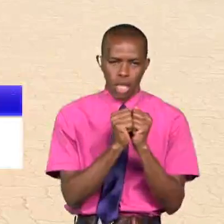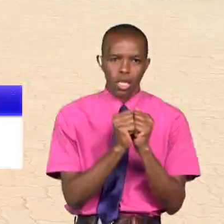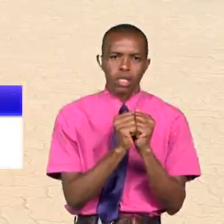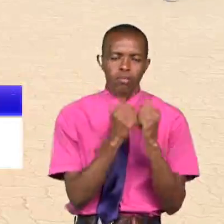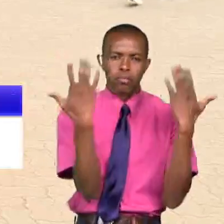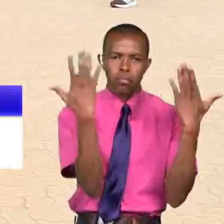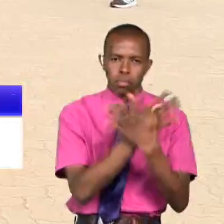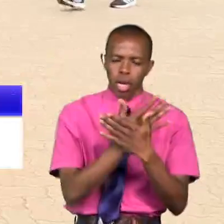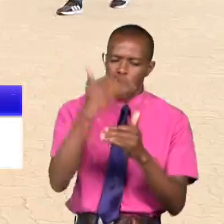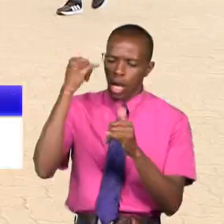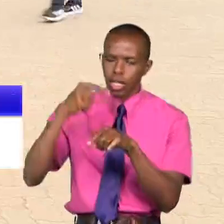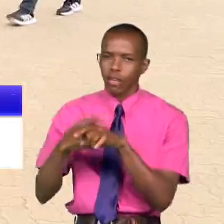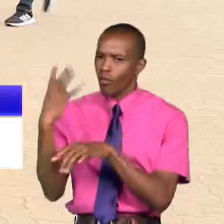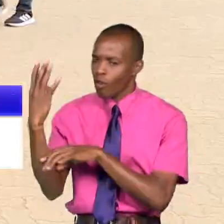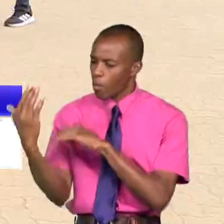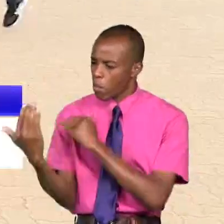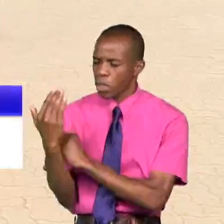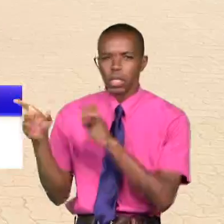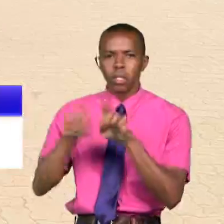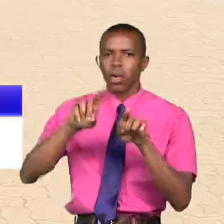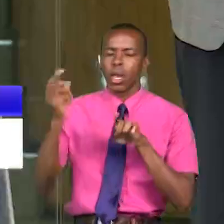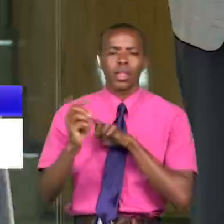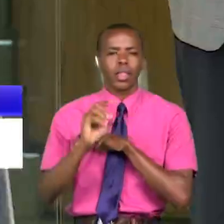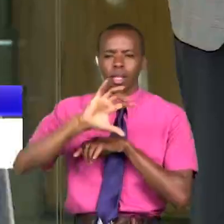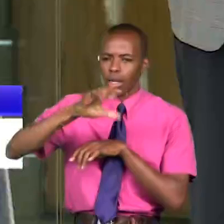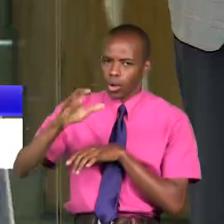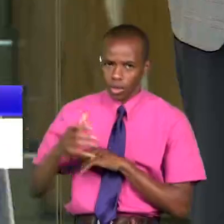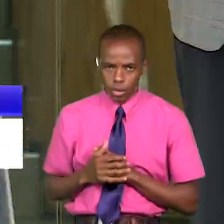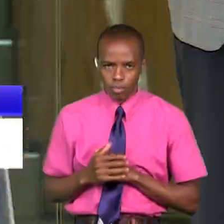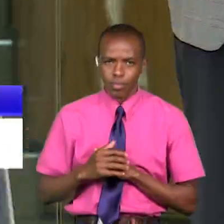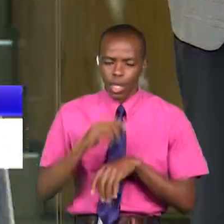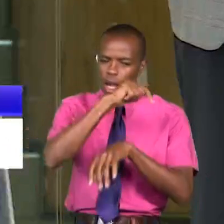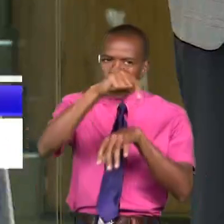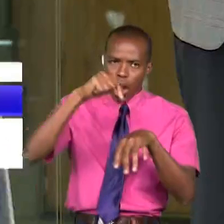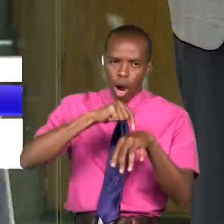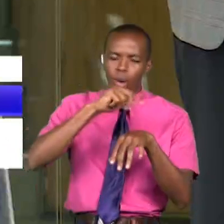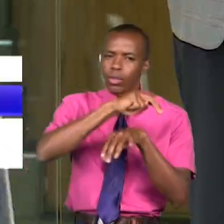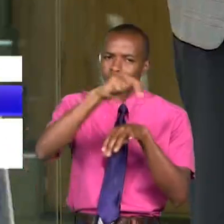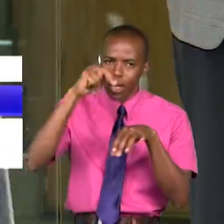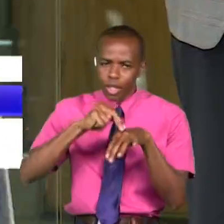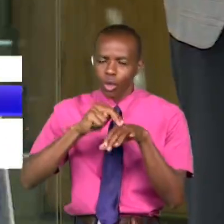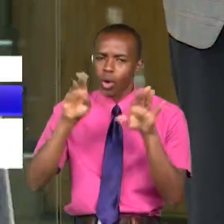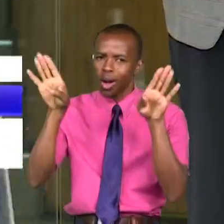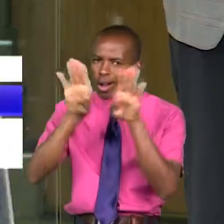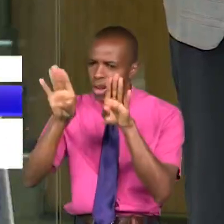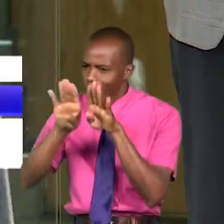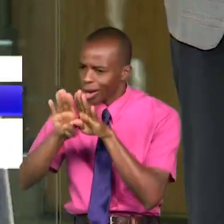and end at 4 a.m. like the rest of the country. The hours of the ongoing national curfew